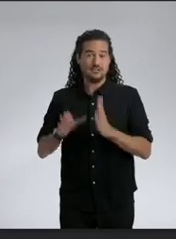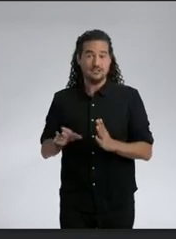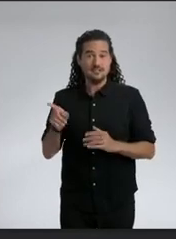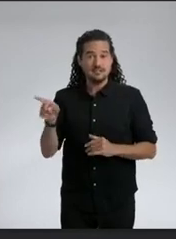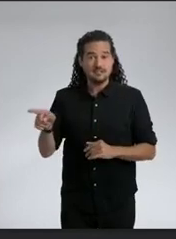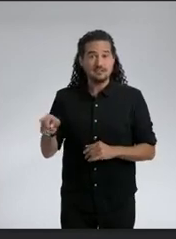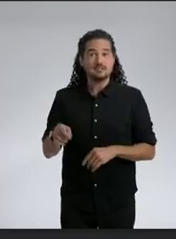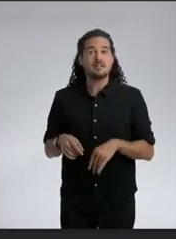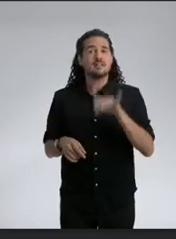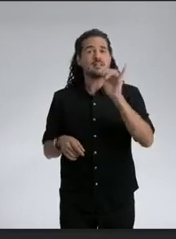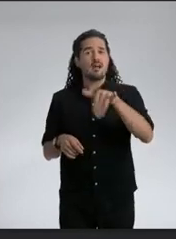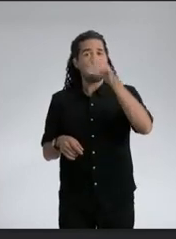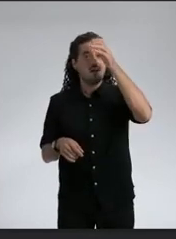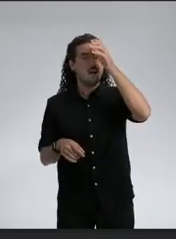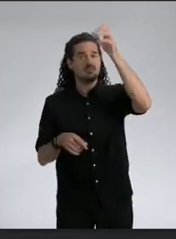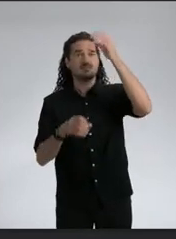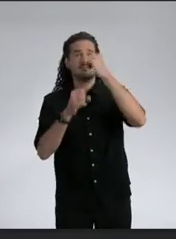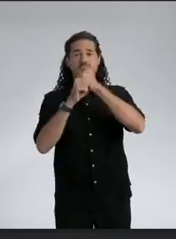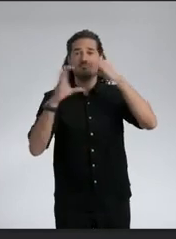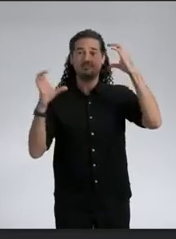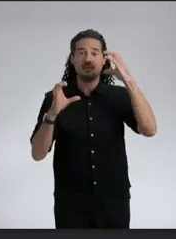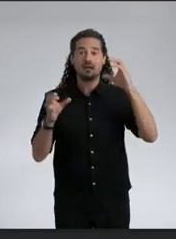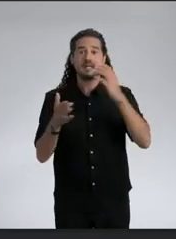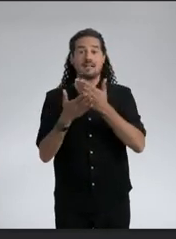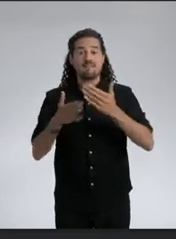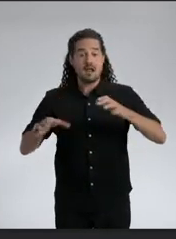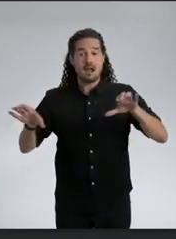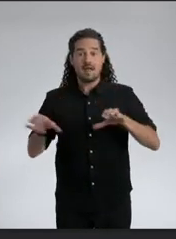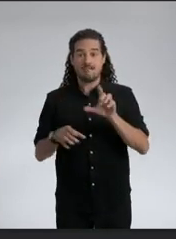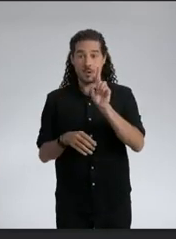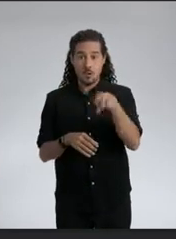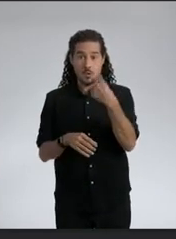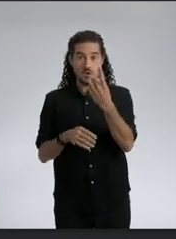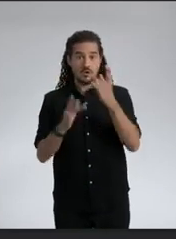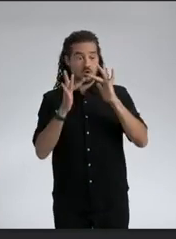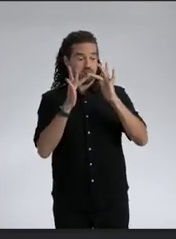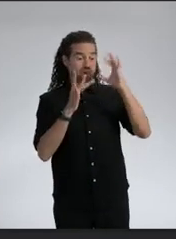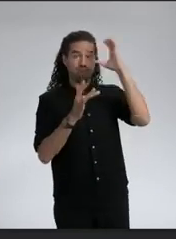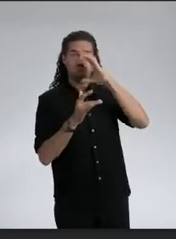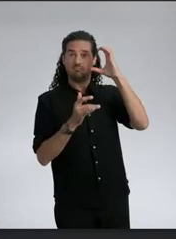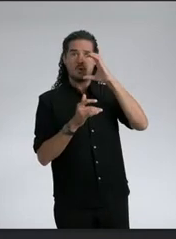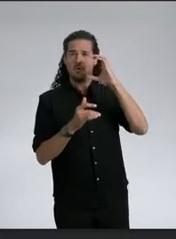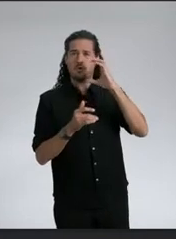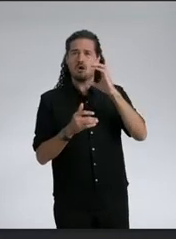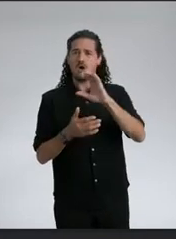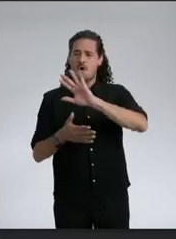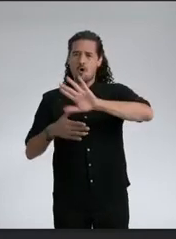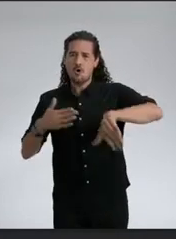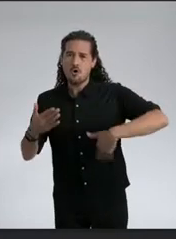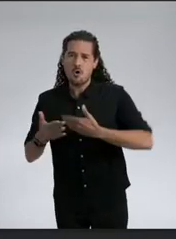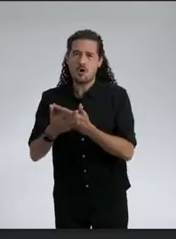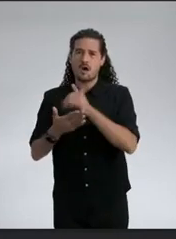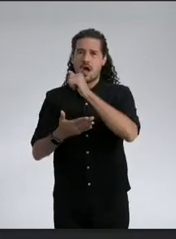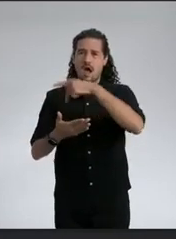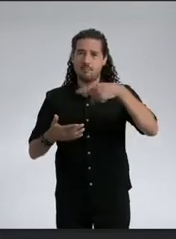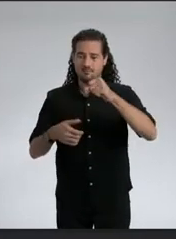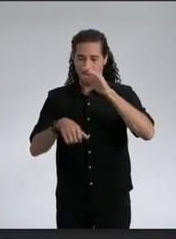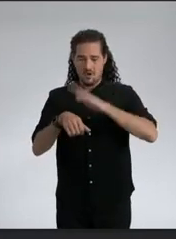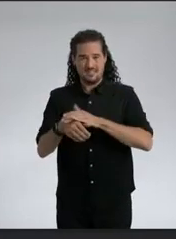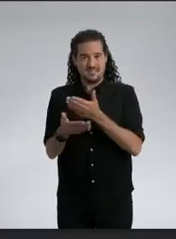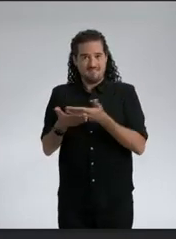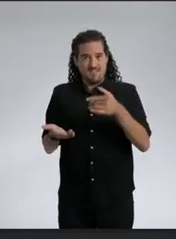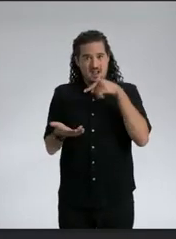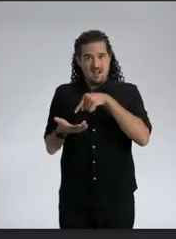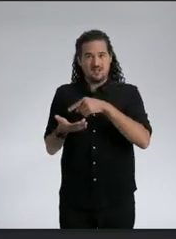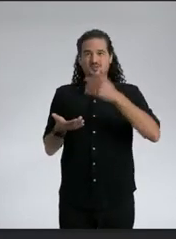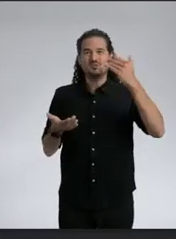concept of seeing device activity, not just browser activity, but across all apps on the device, is totally new and is a